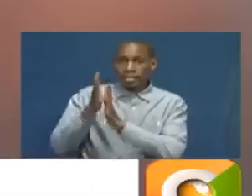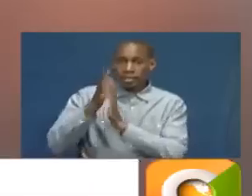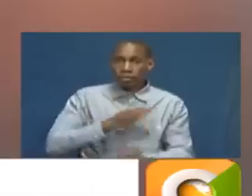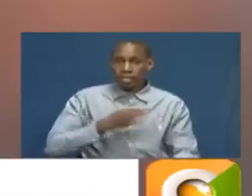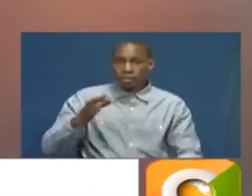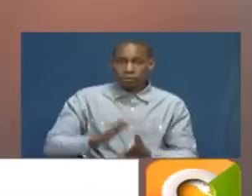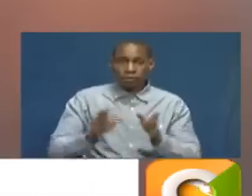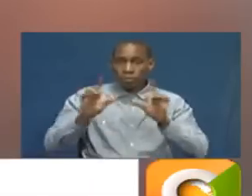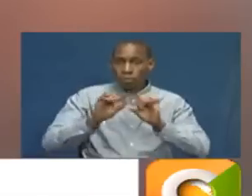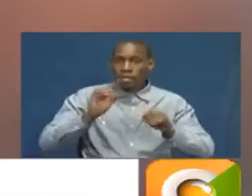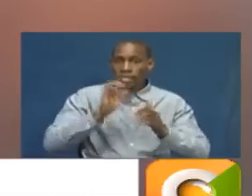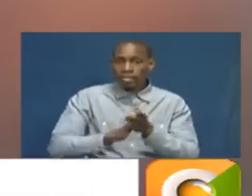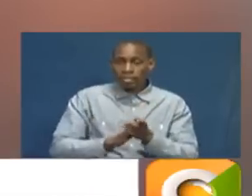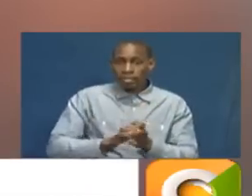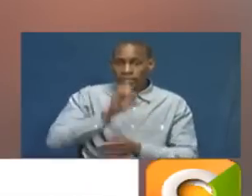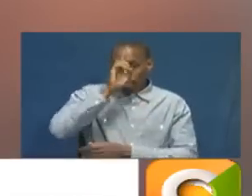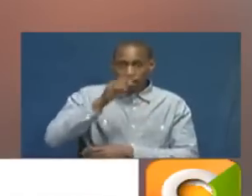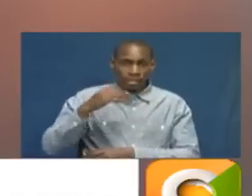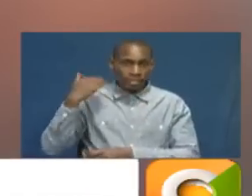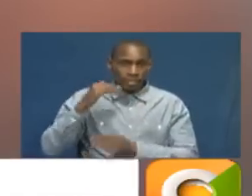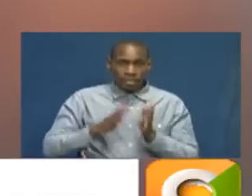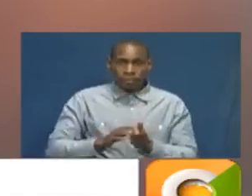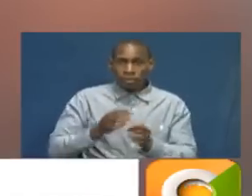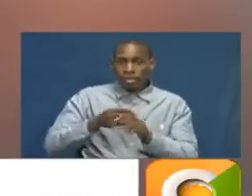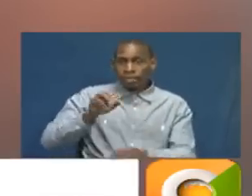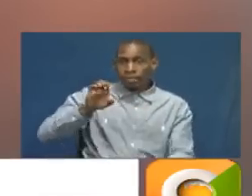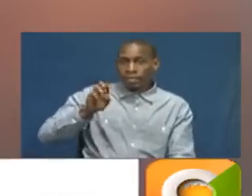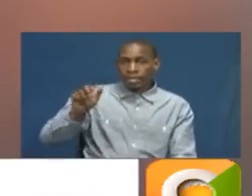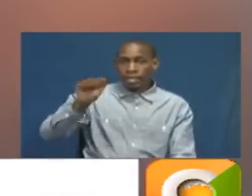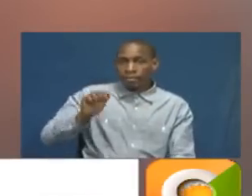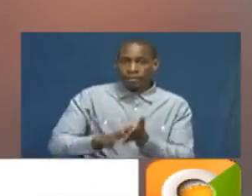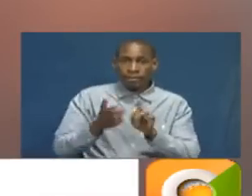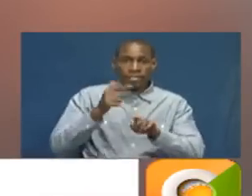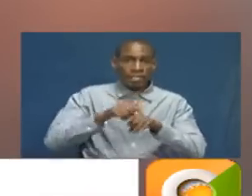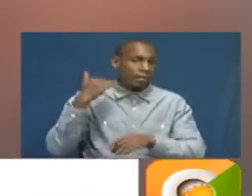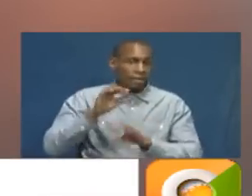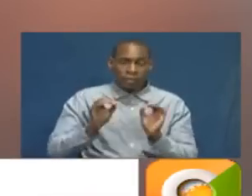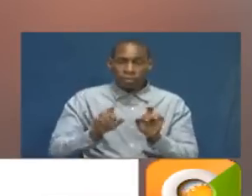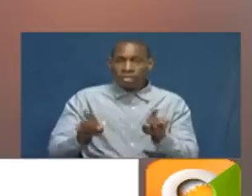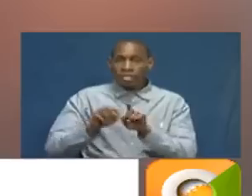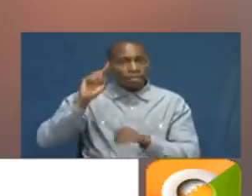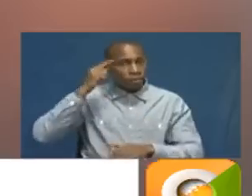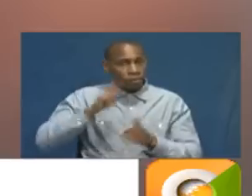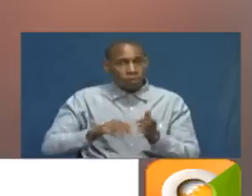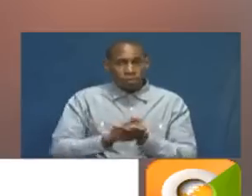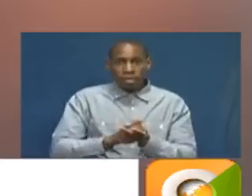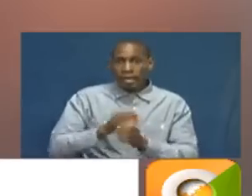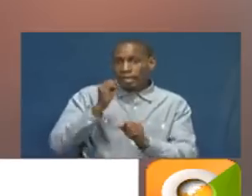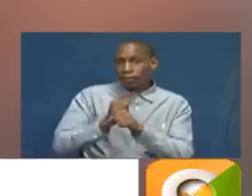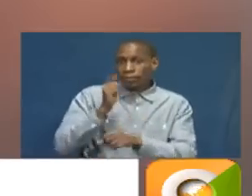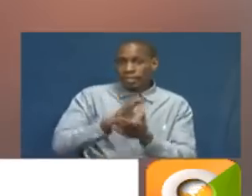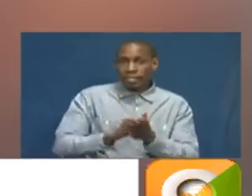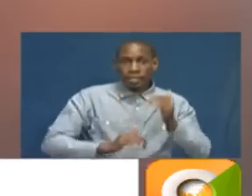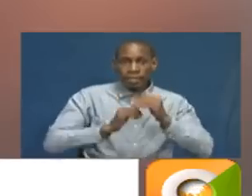uniform. Sources say the serial killer, Evans Kebwaro, is not new to crime and is suspected of having committed